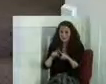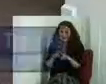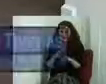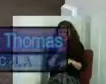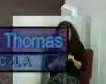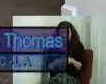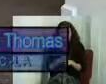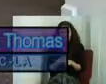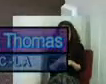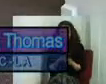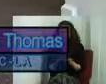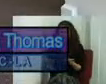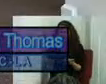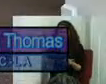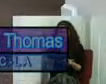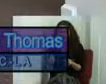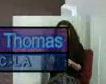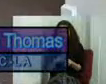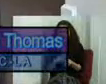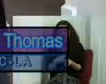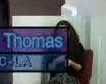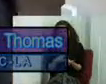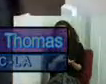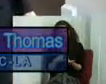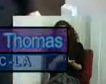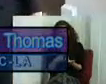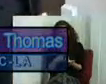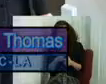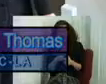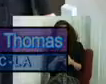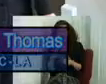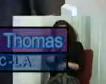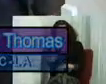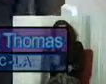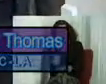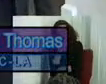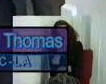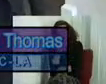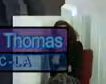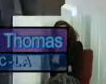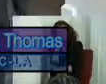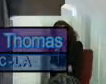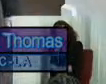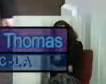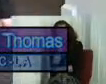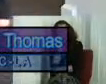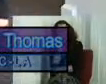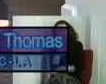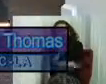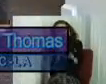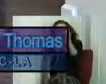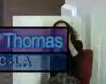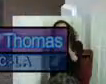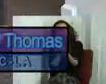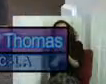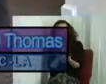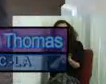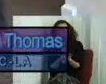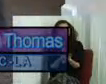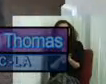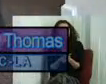our lives. And so it begs the question that when God is not blessing you through those financial resources, through